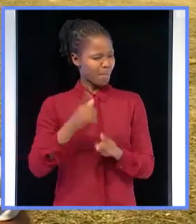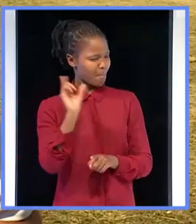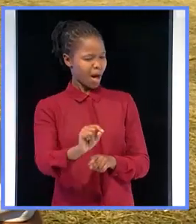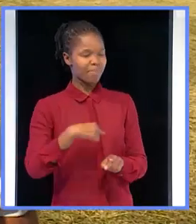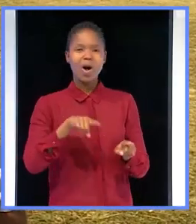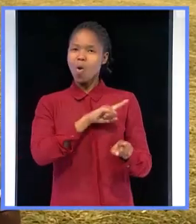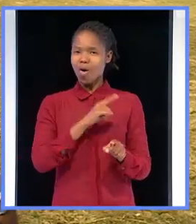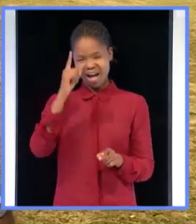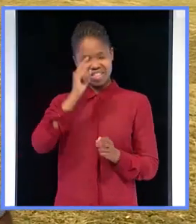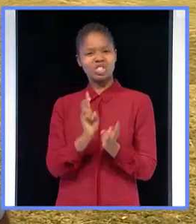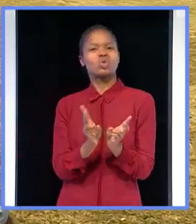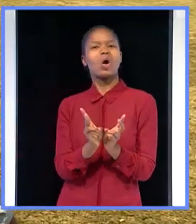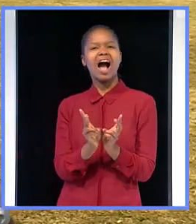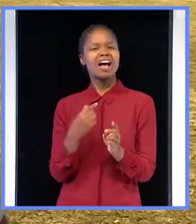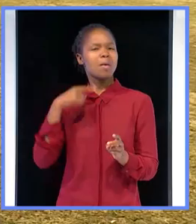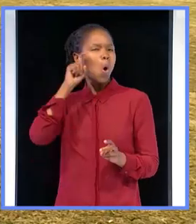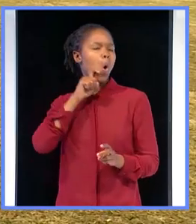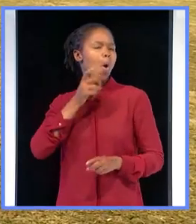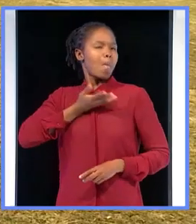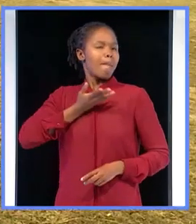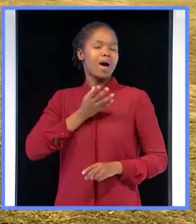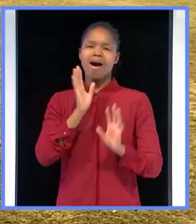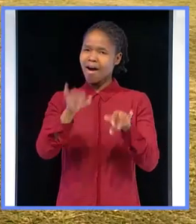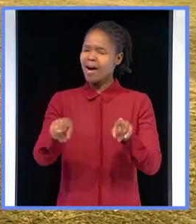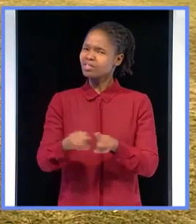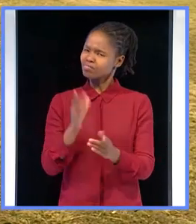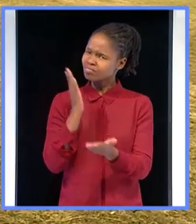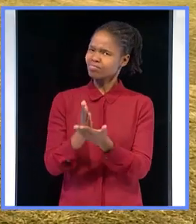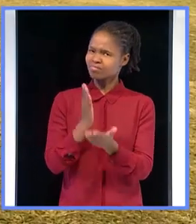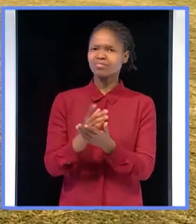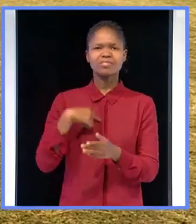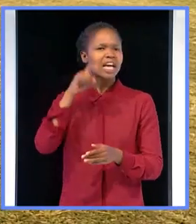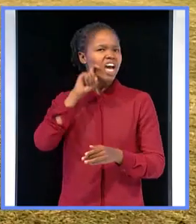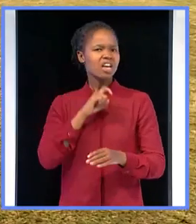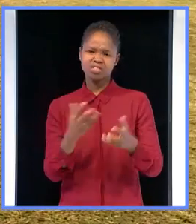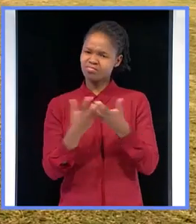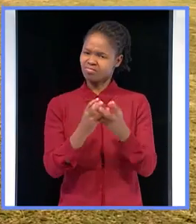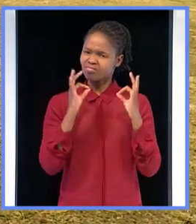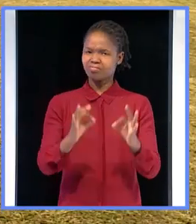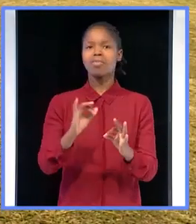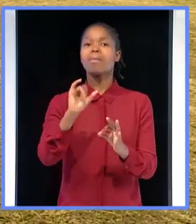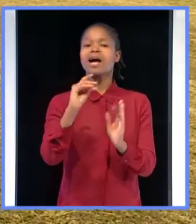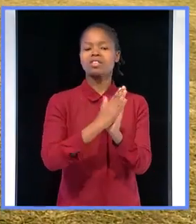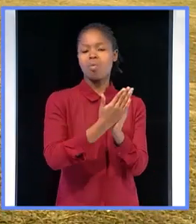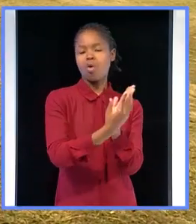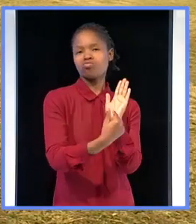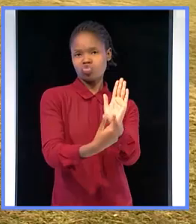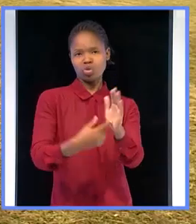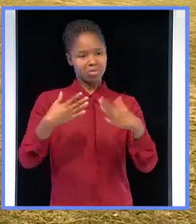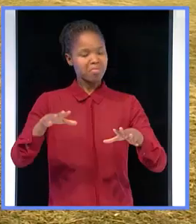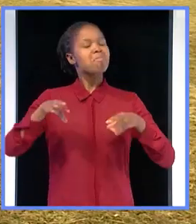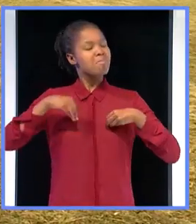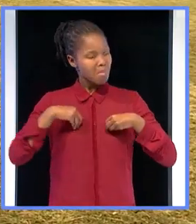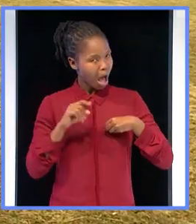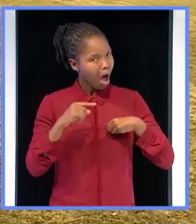soccer age. Yeah, so then I told them, listen, no, I'm 100%, I'm the age. I showed them my ID, that I'll start playing. I got leg pads,